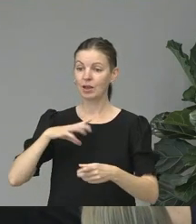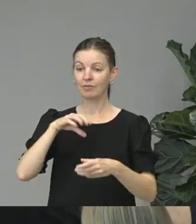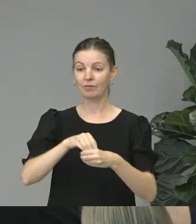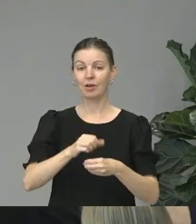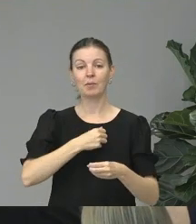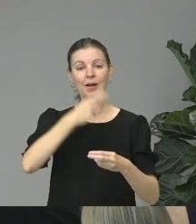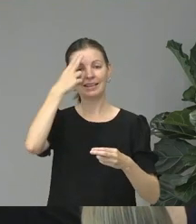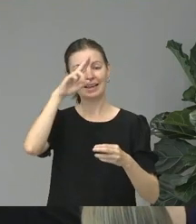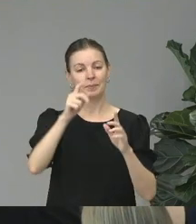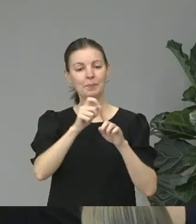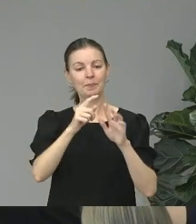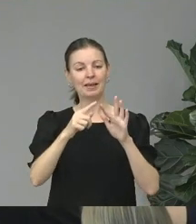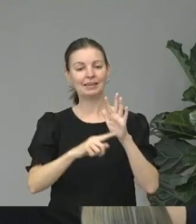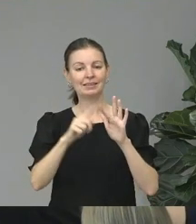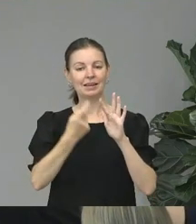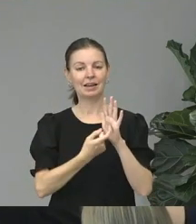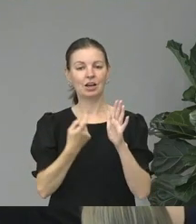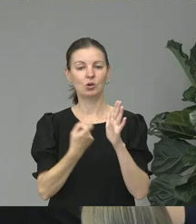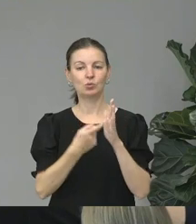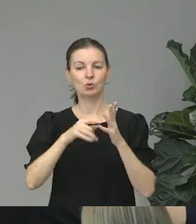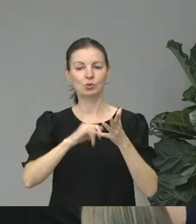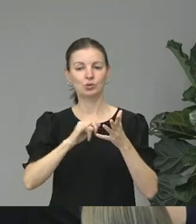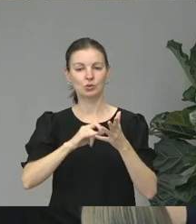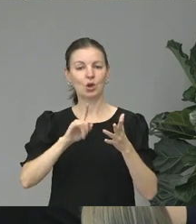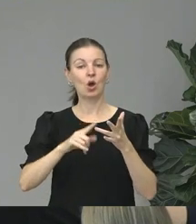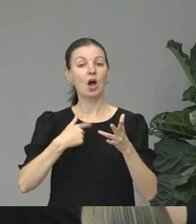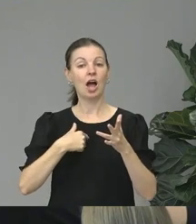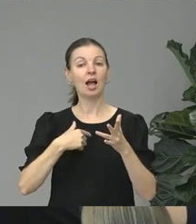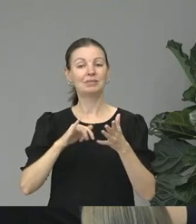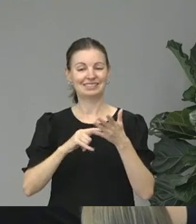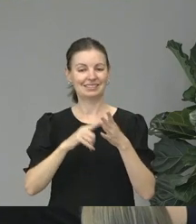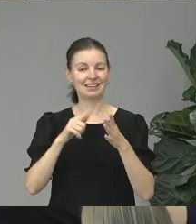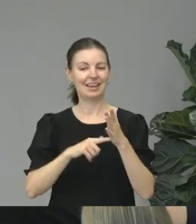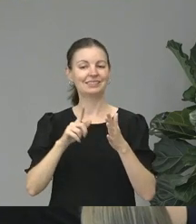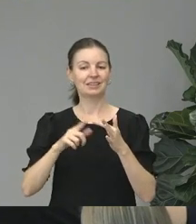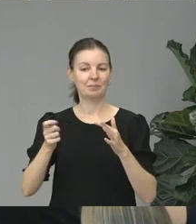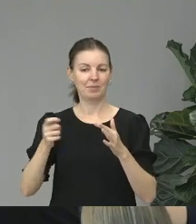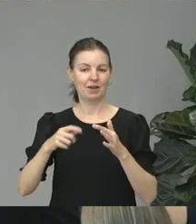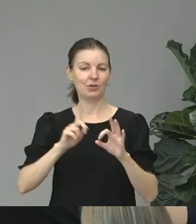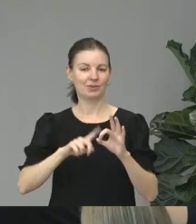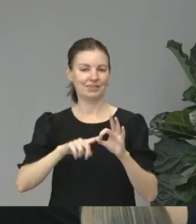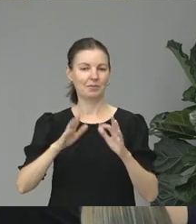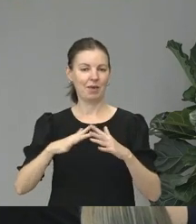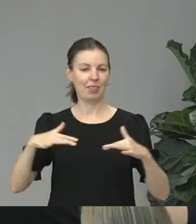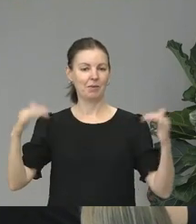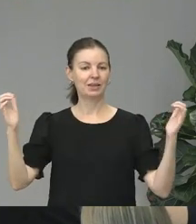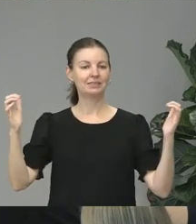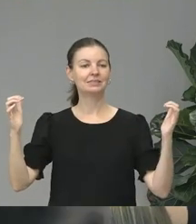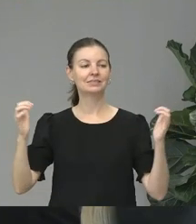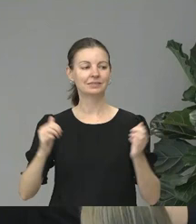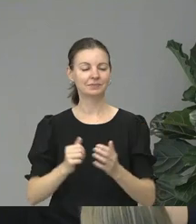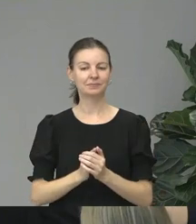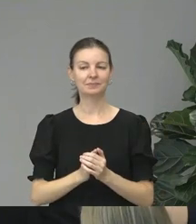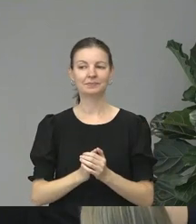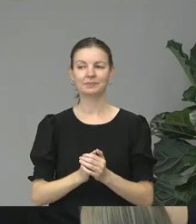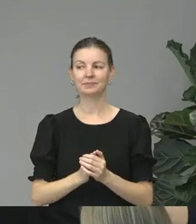My name's Peter Russo. I'm state member on the Queensland Parliament, or the electorate of Toohey, and